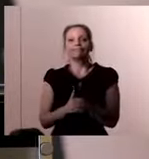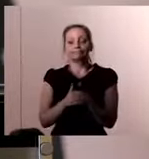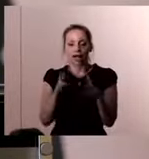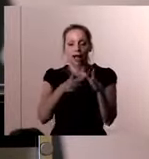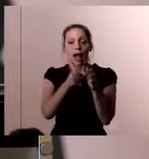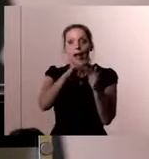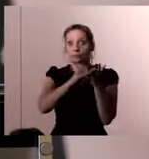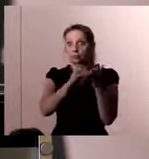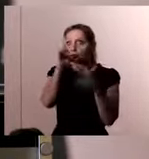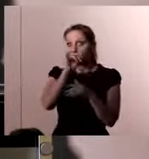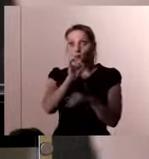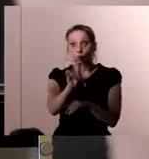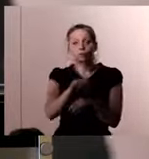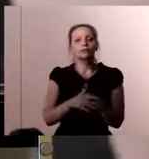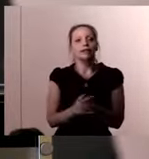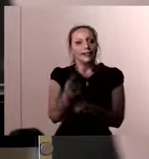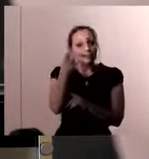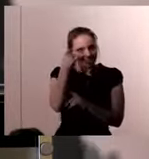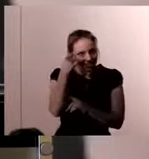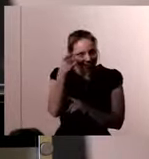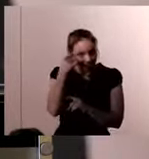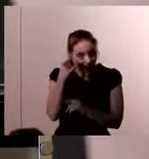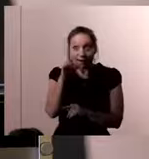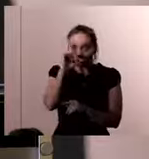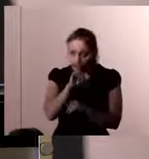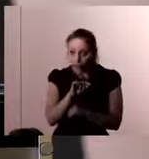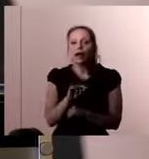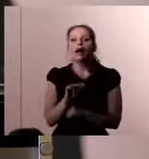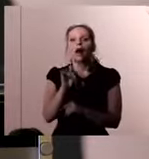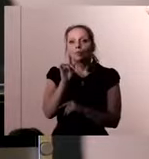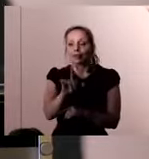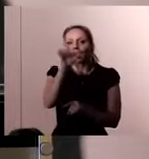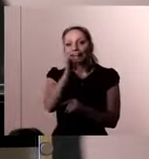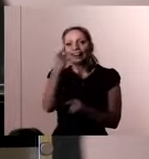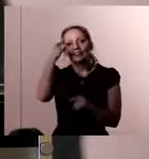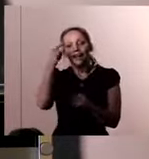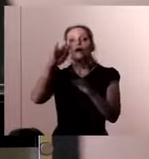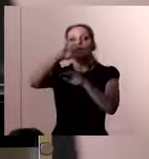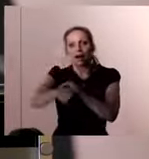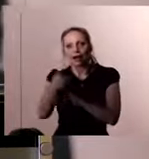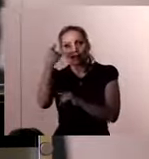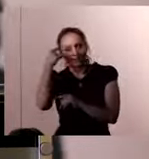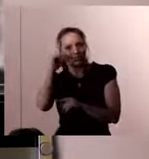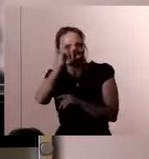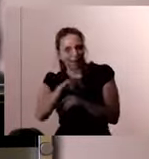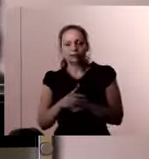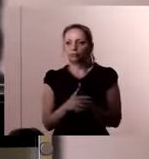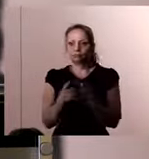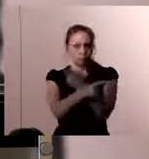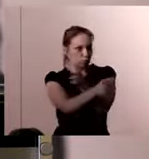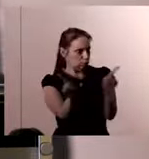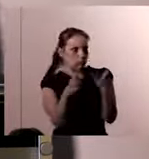are capable not just of thinking, but also of thinking about thinking. So we are